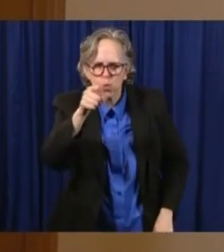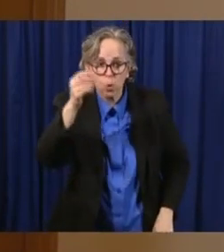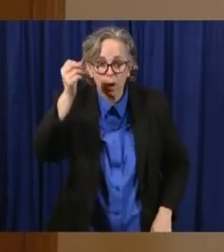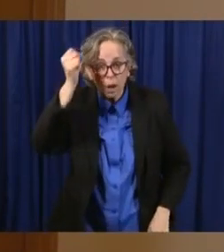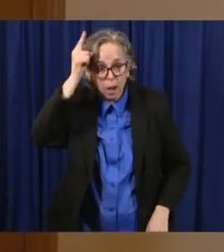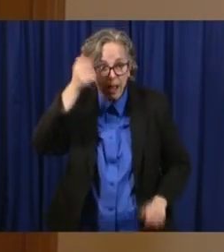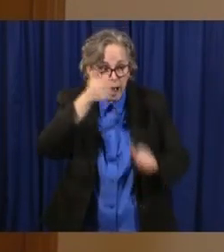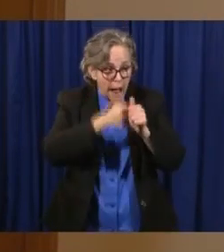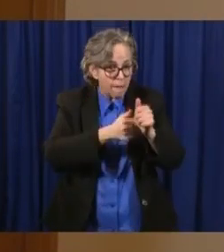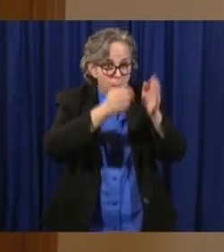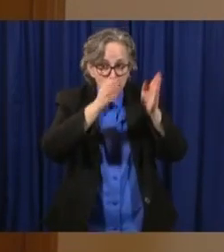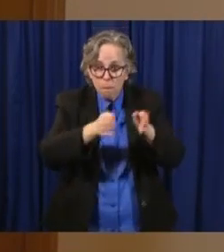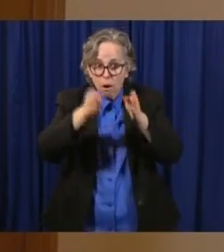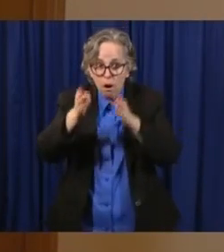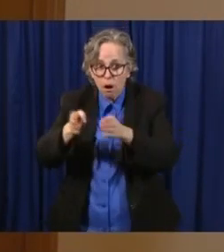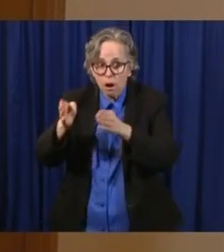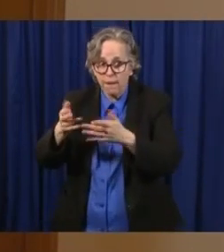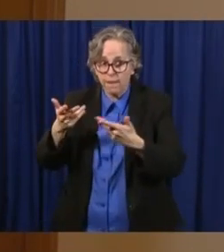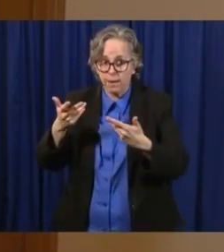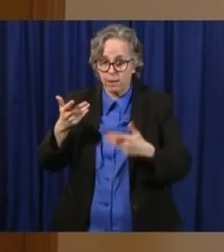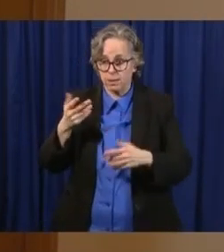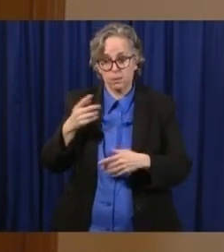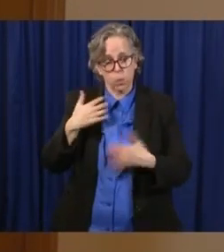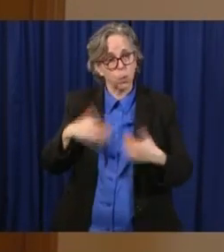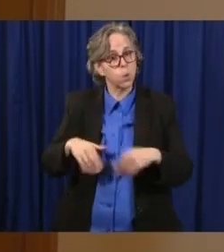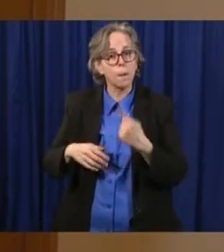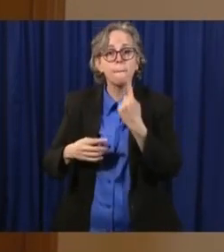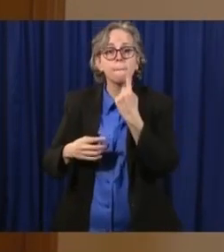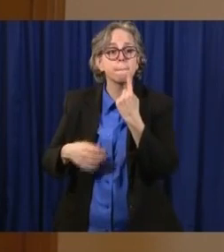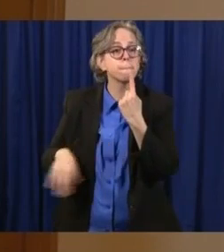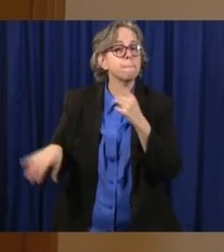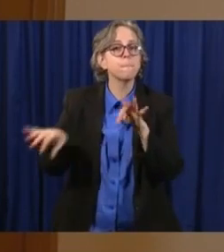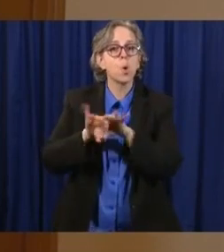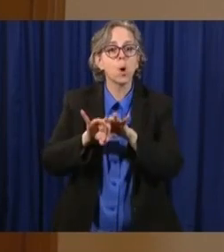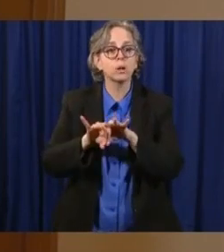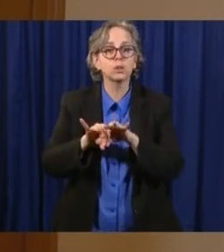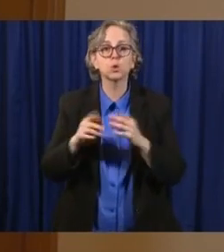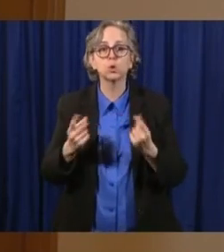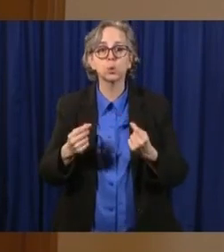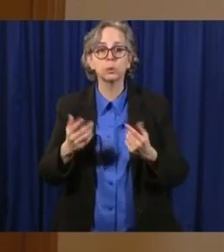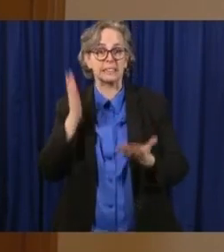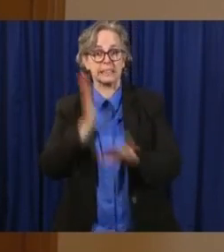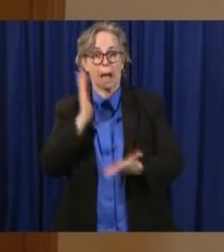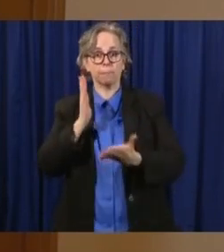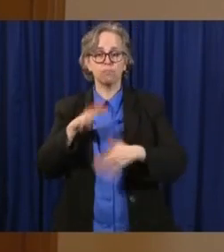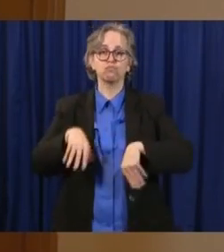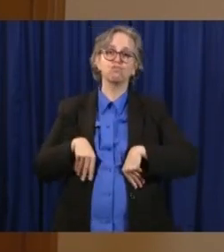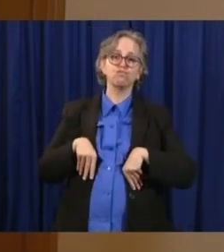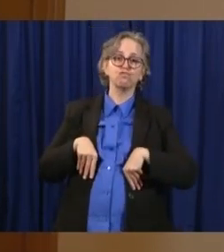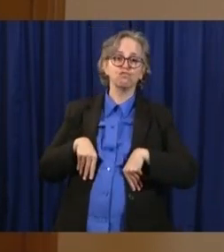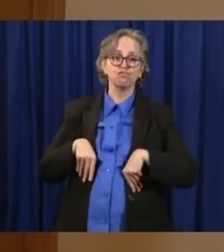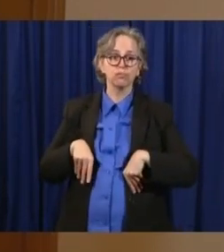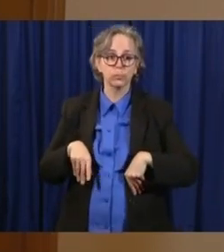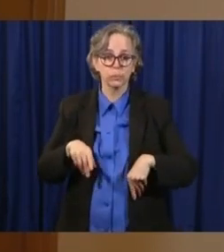we must keep doing what we're doing. You're succeeding, but the second you ease